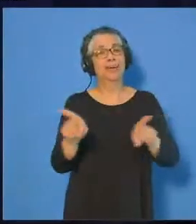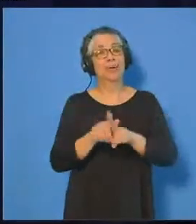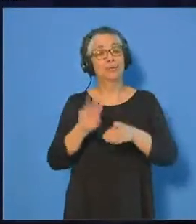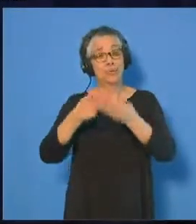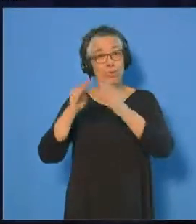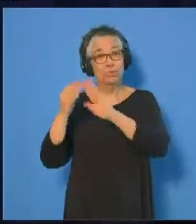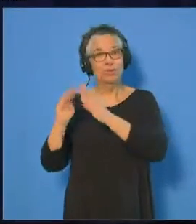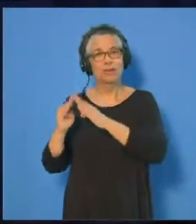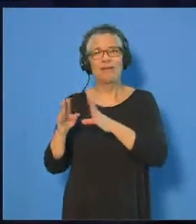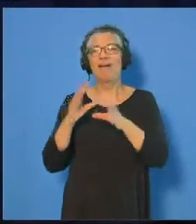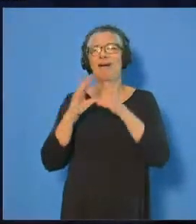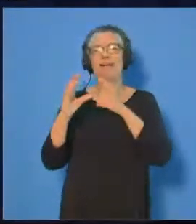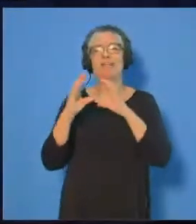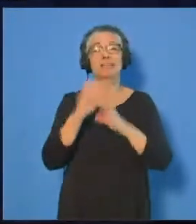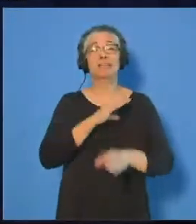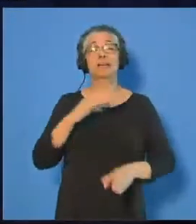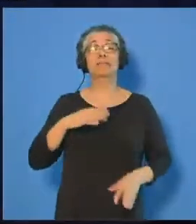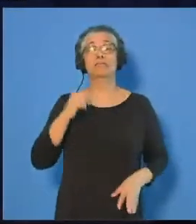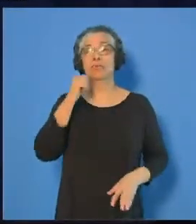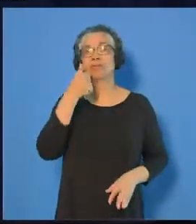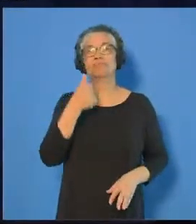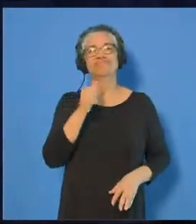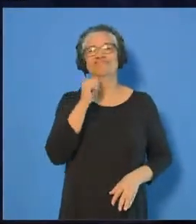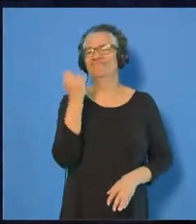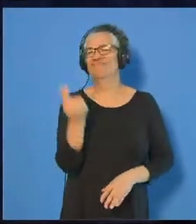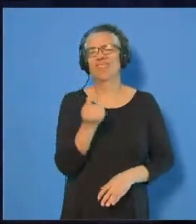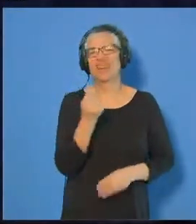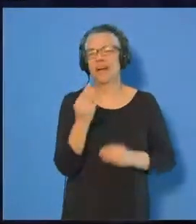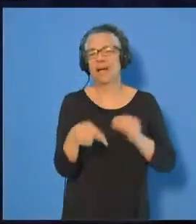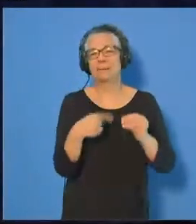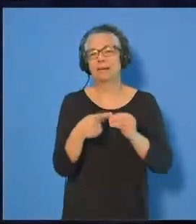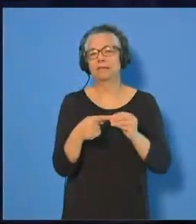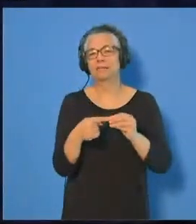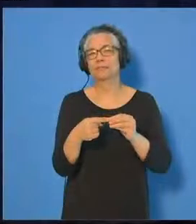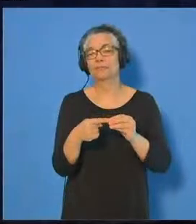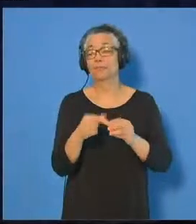The conversation in Cabinet tomorrow will not only be about how we can